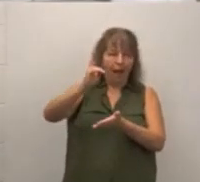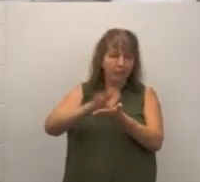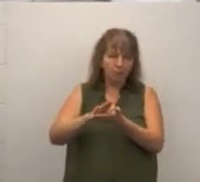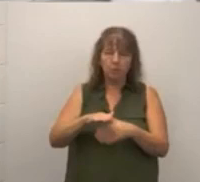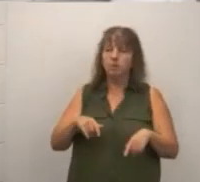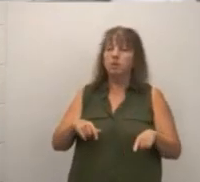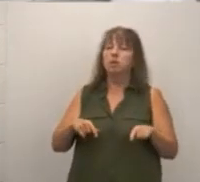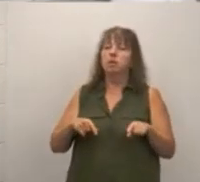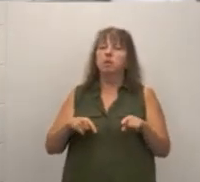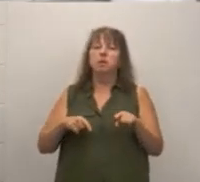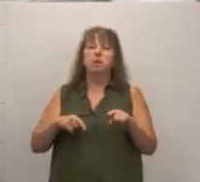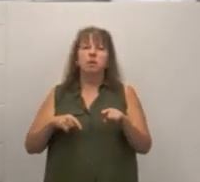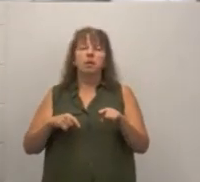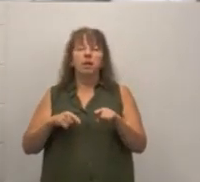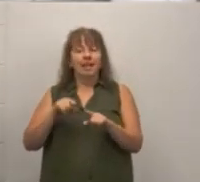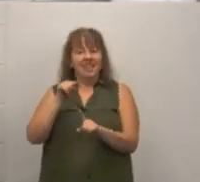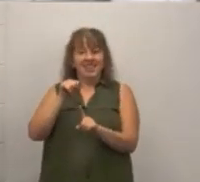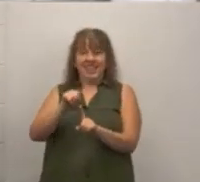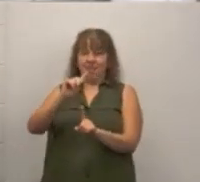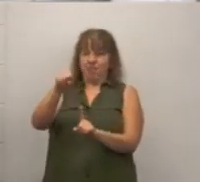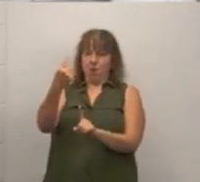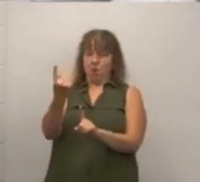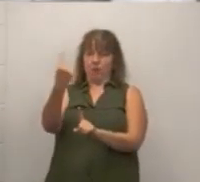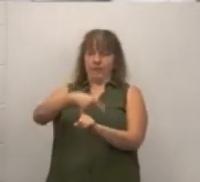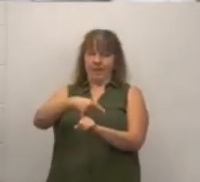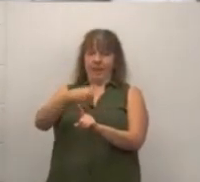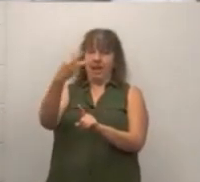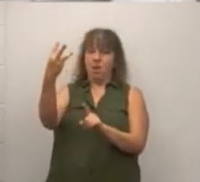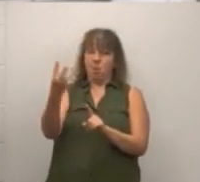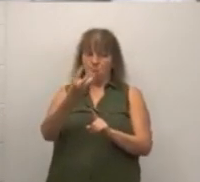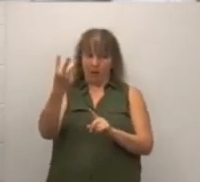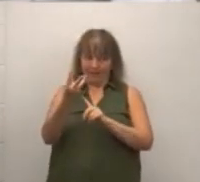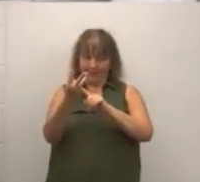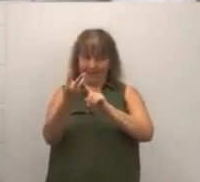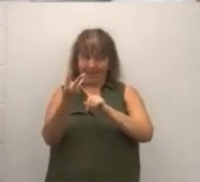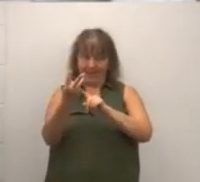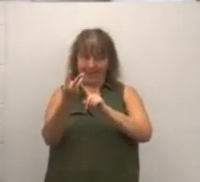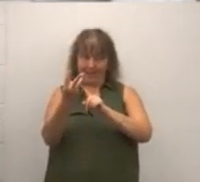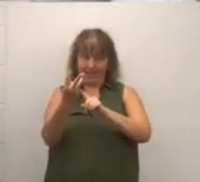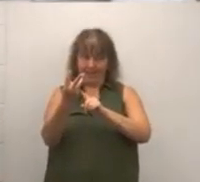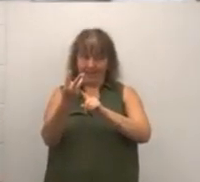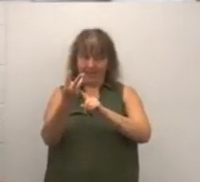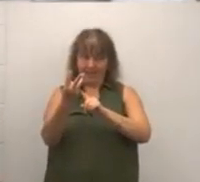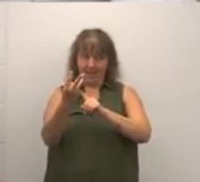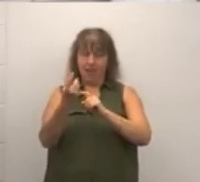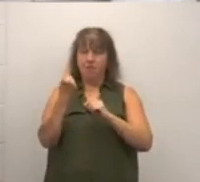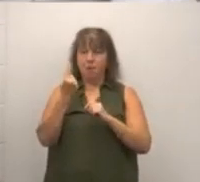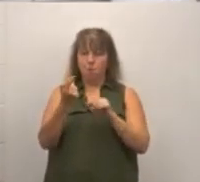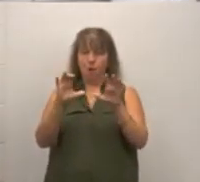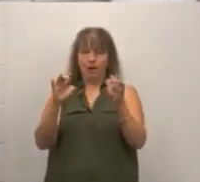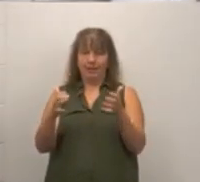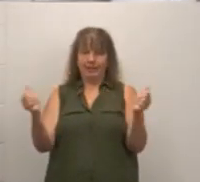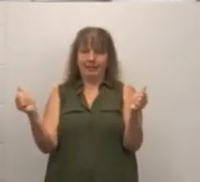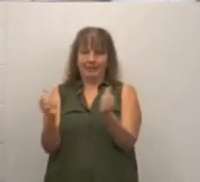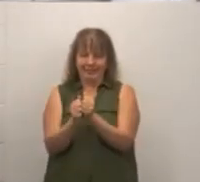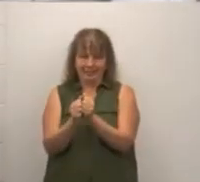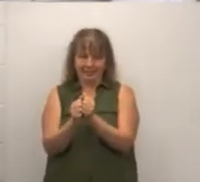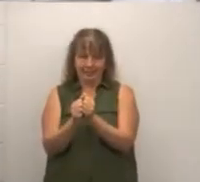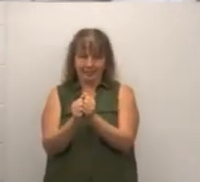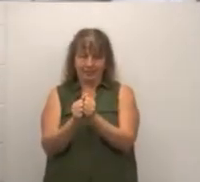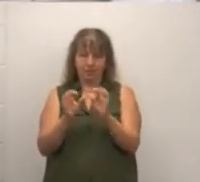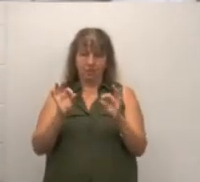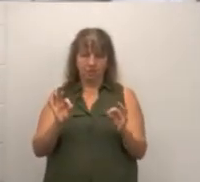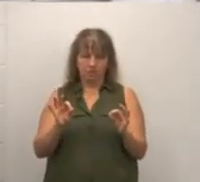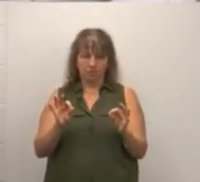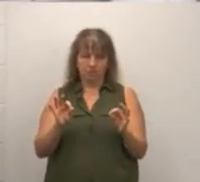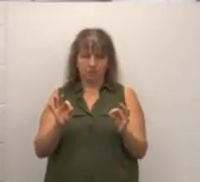there is that will be the only day of the week where an entire class will be able to come together in one setting given it